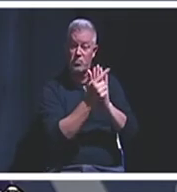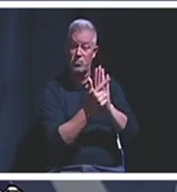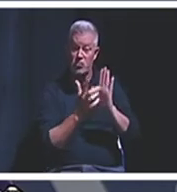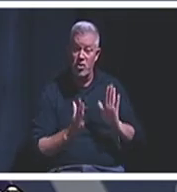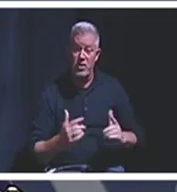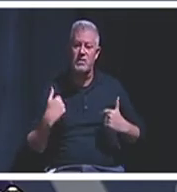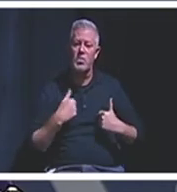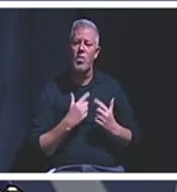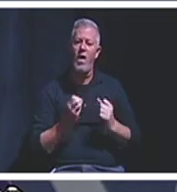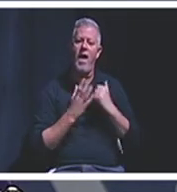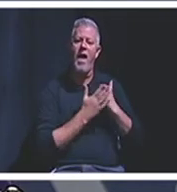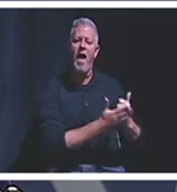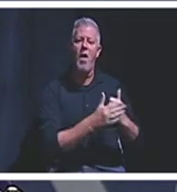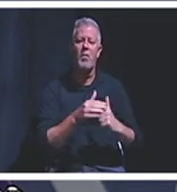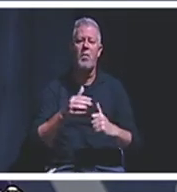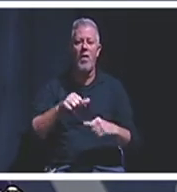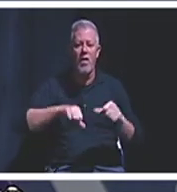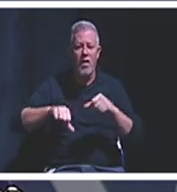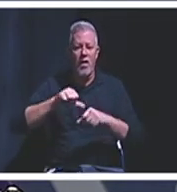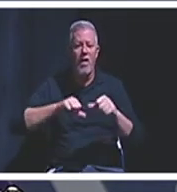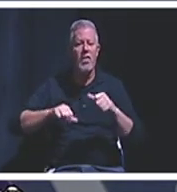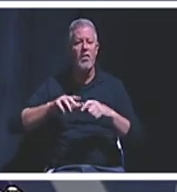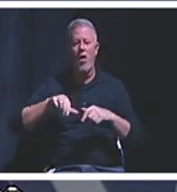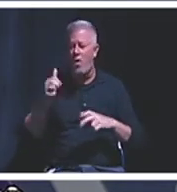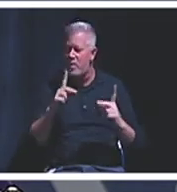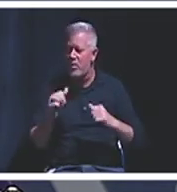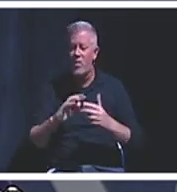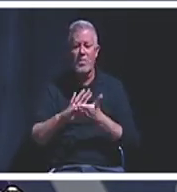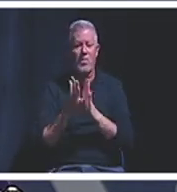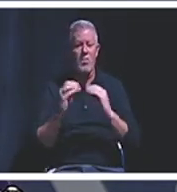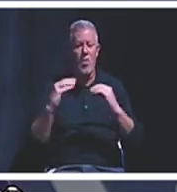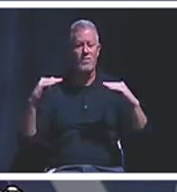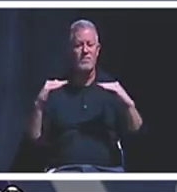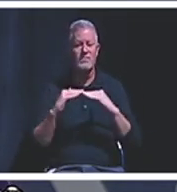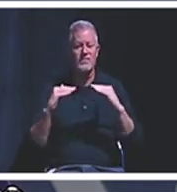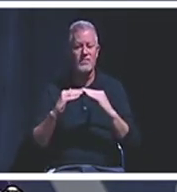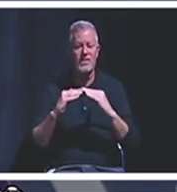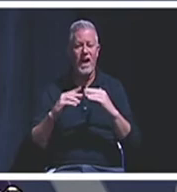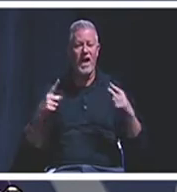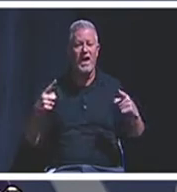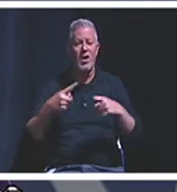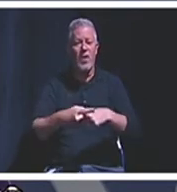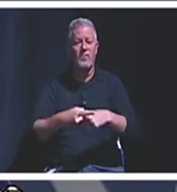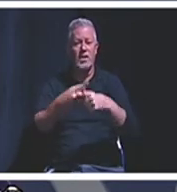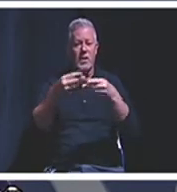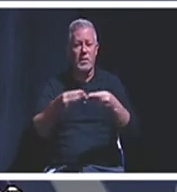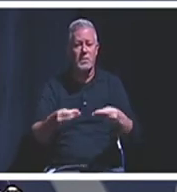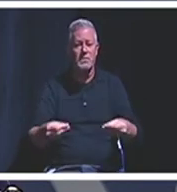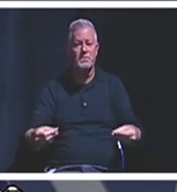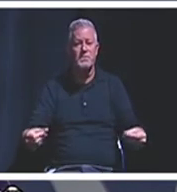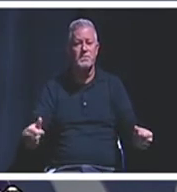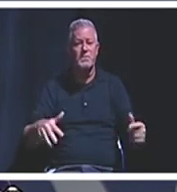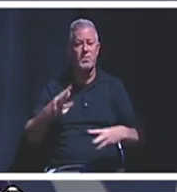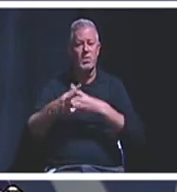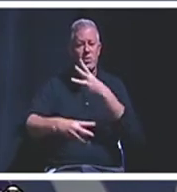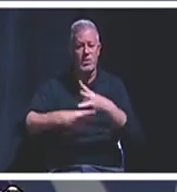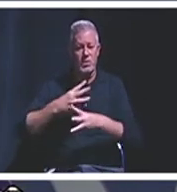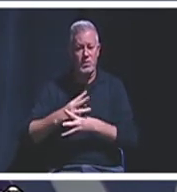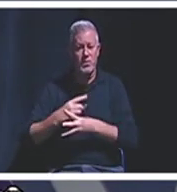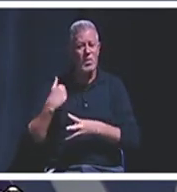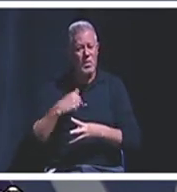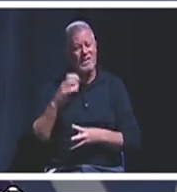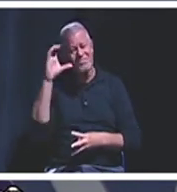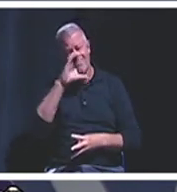help those around us achieve a more just and conflict-free society. We pursue